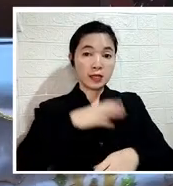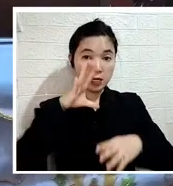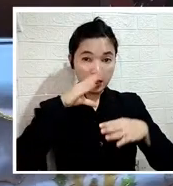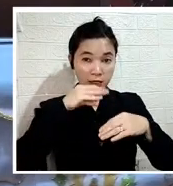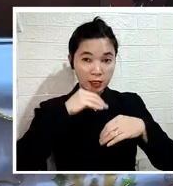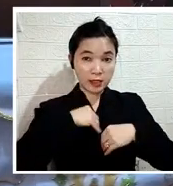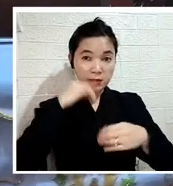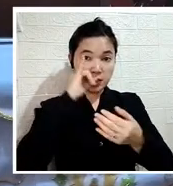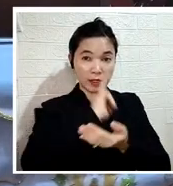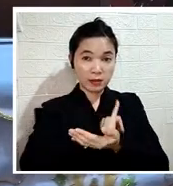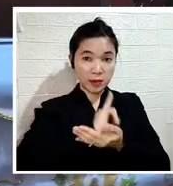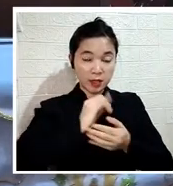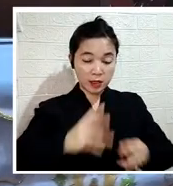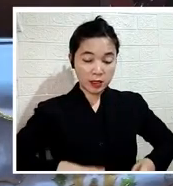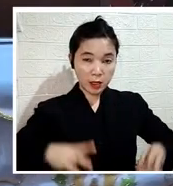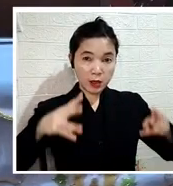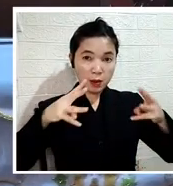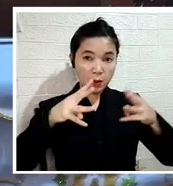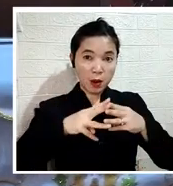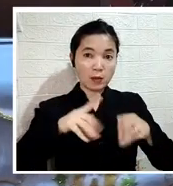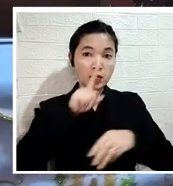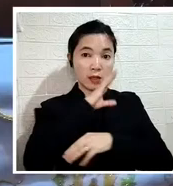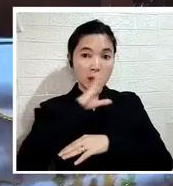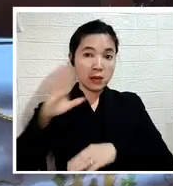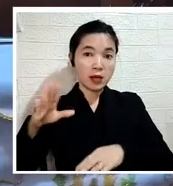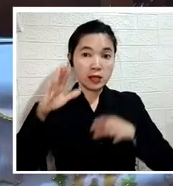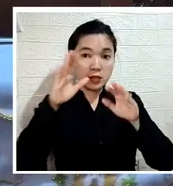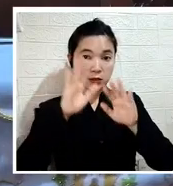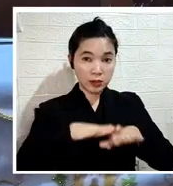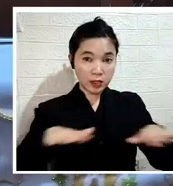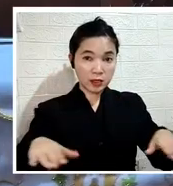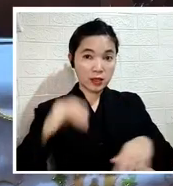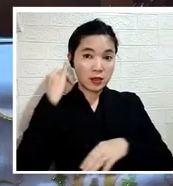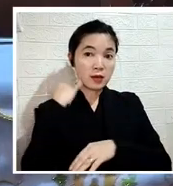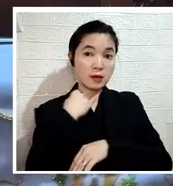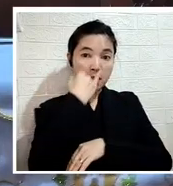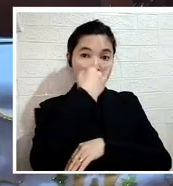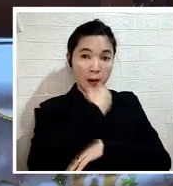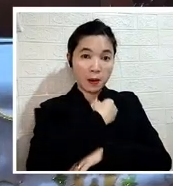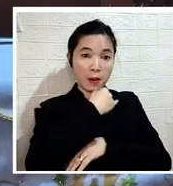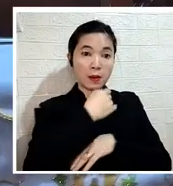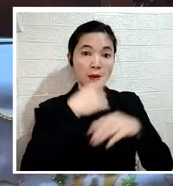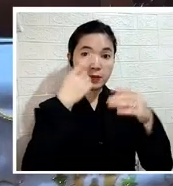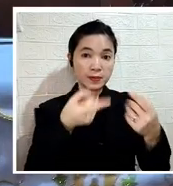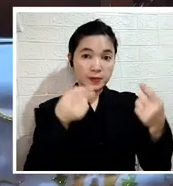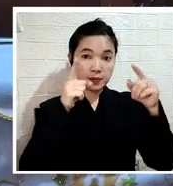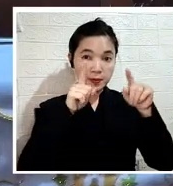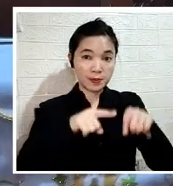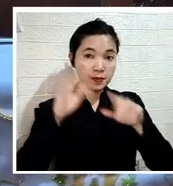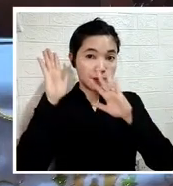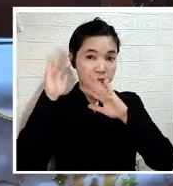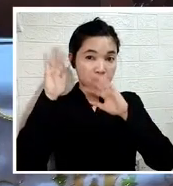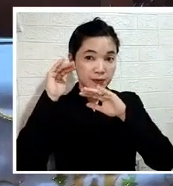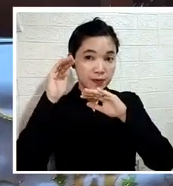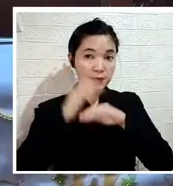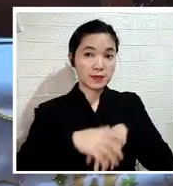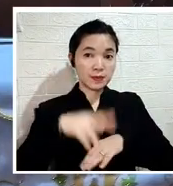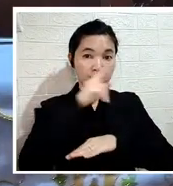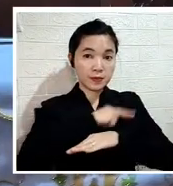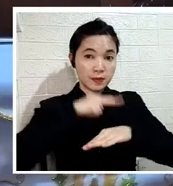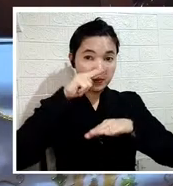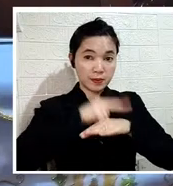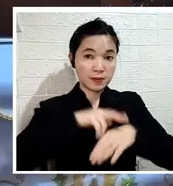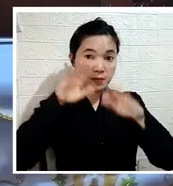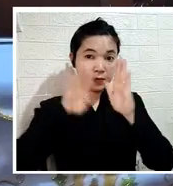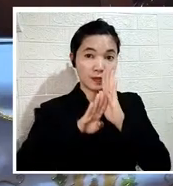womb, that the promises to the children of Israel might come about and the hope of nations be accomplished beyond